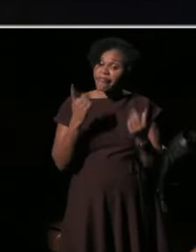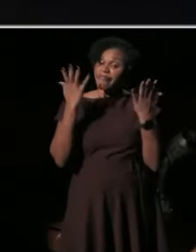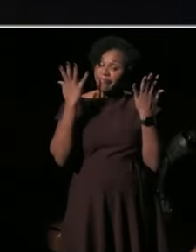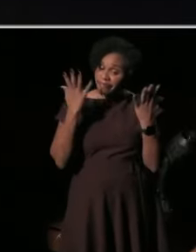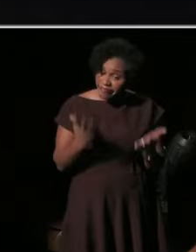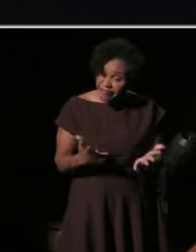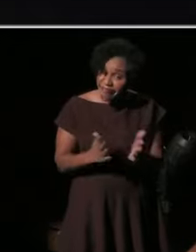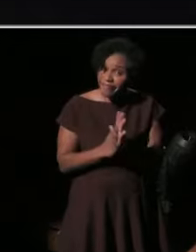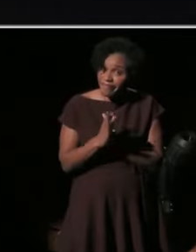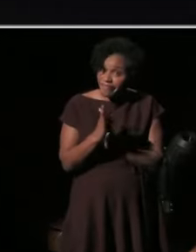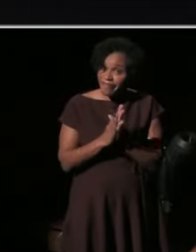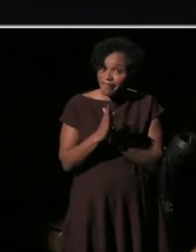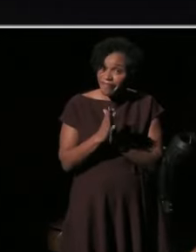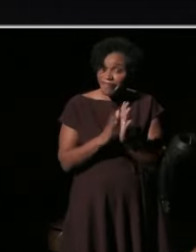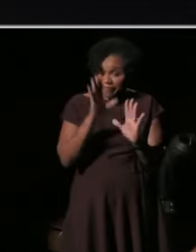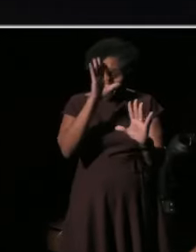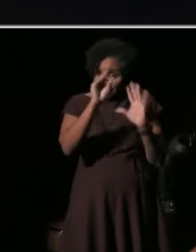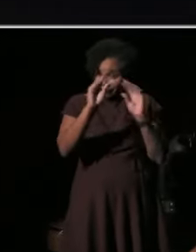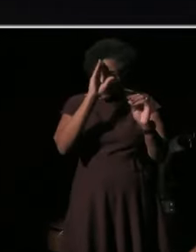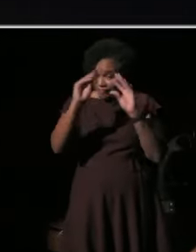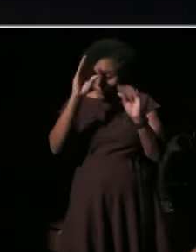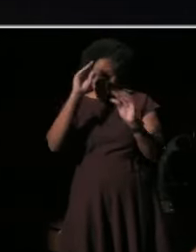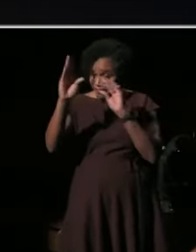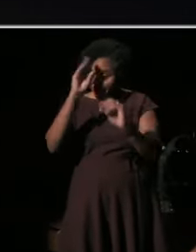right now, it's a long